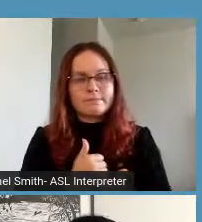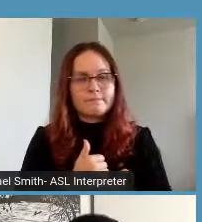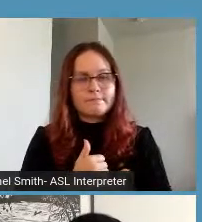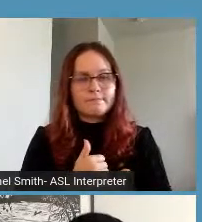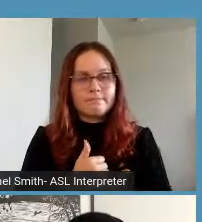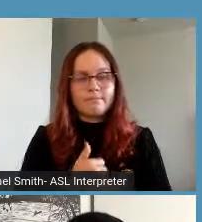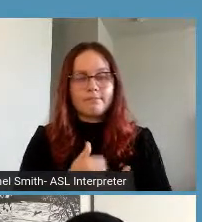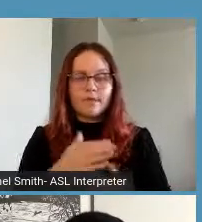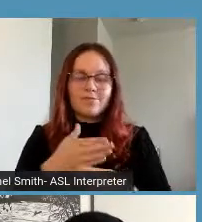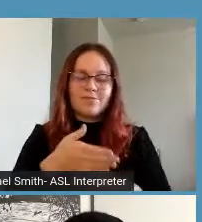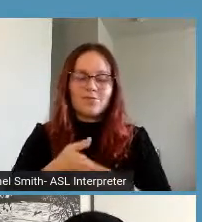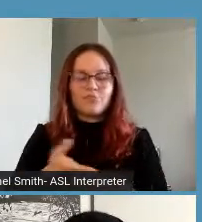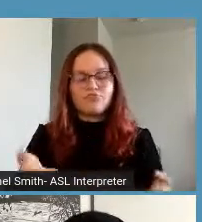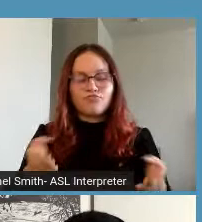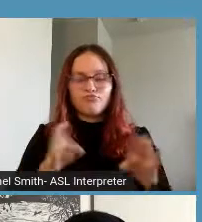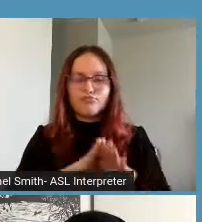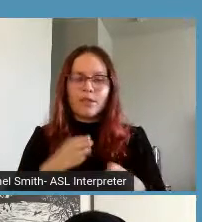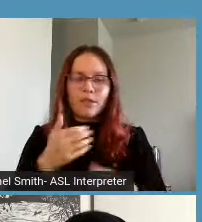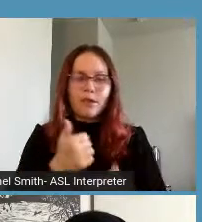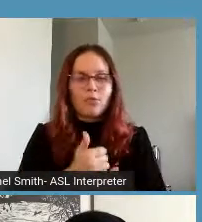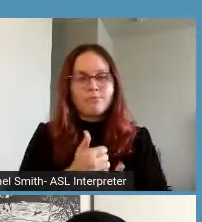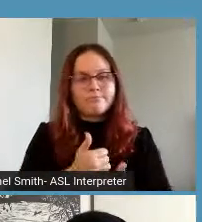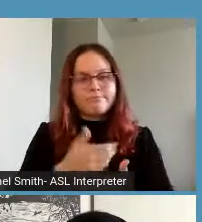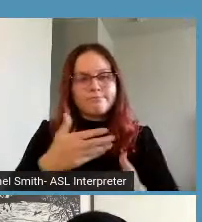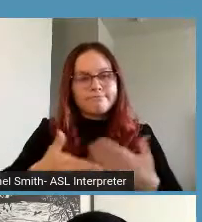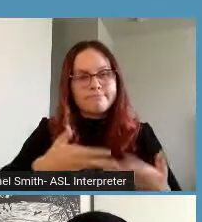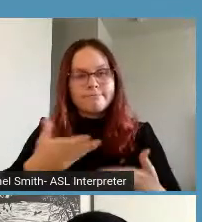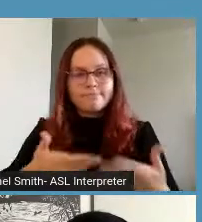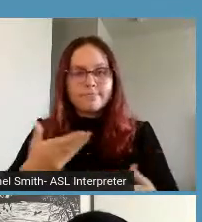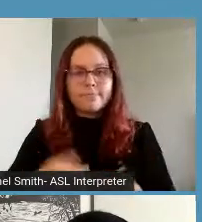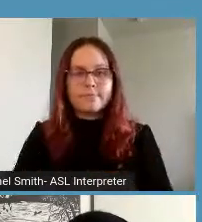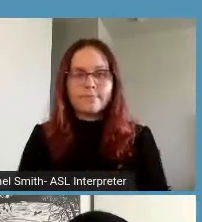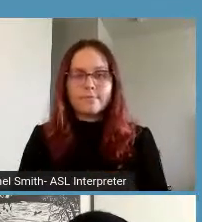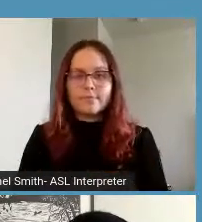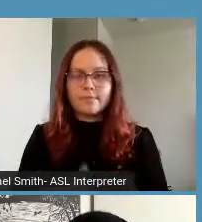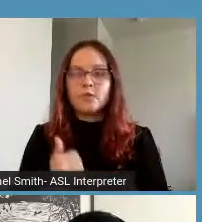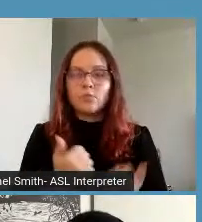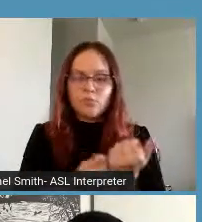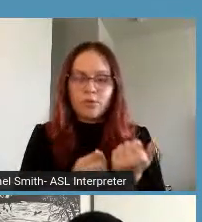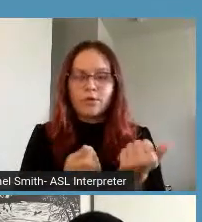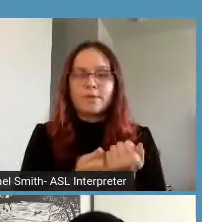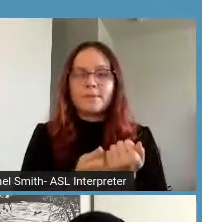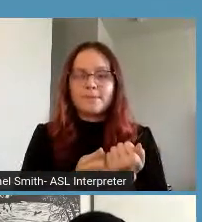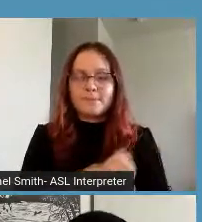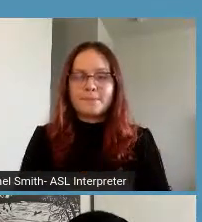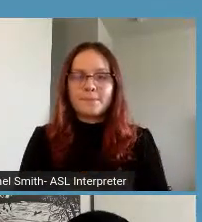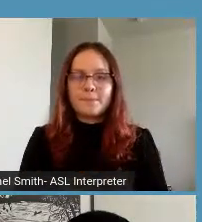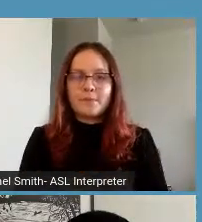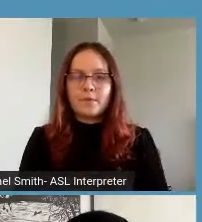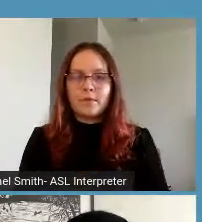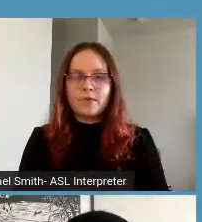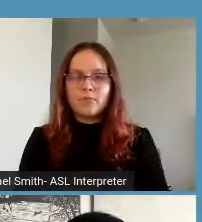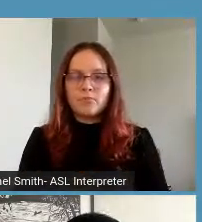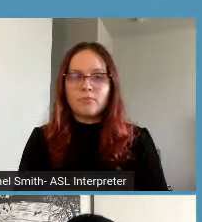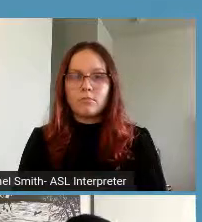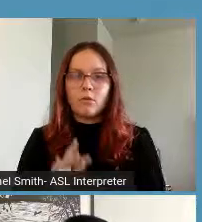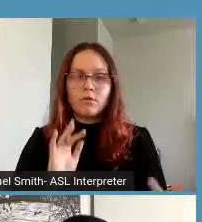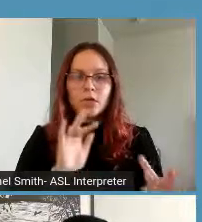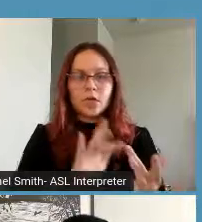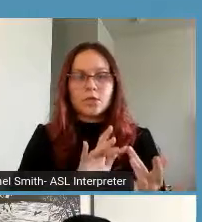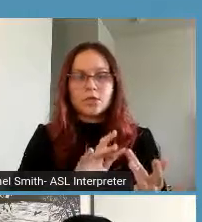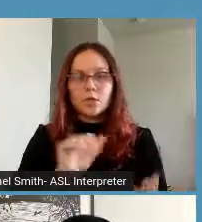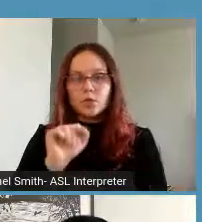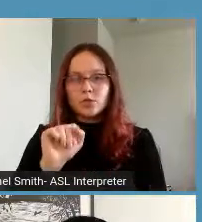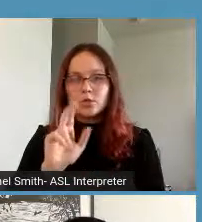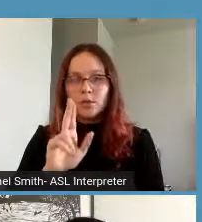closure. And we also reached out to suburban libraries. So these are libraries that were kind of farther